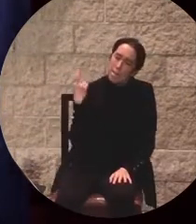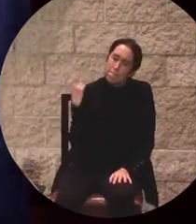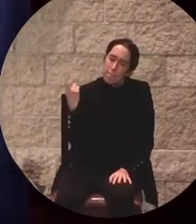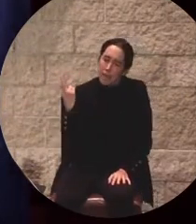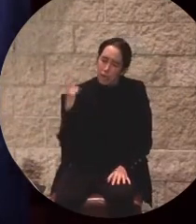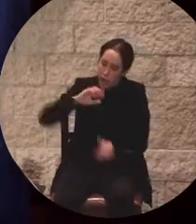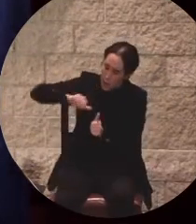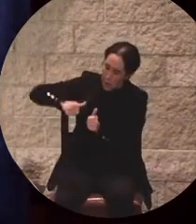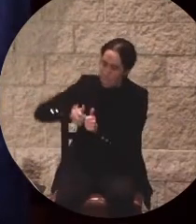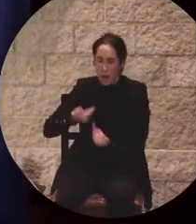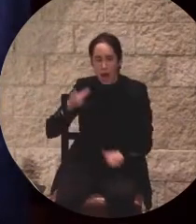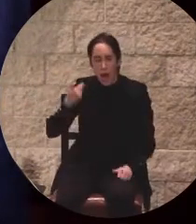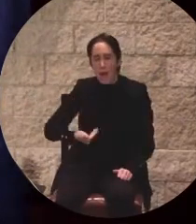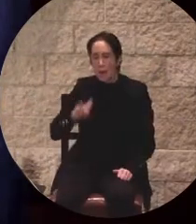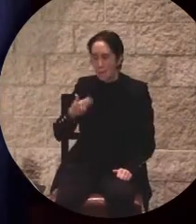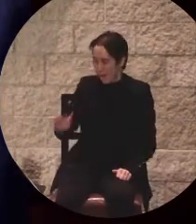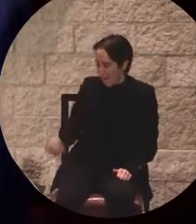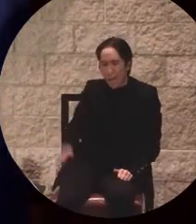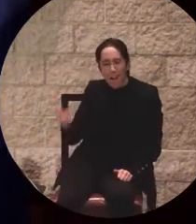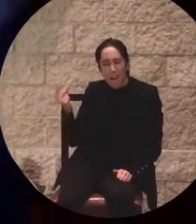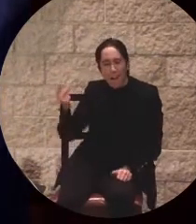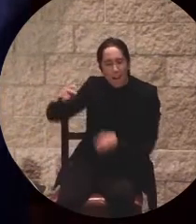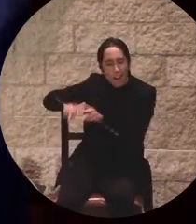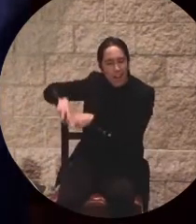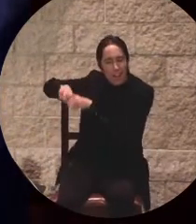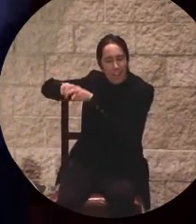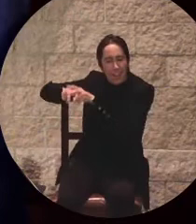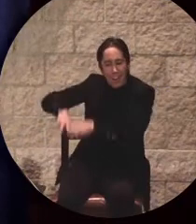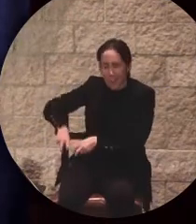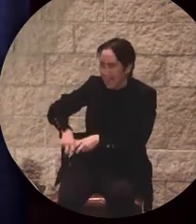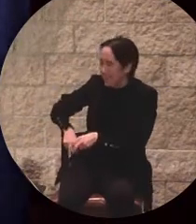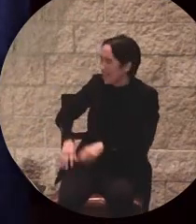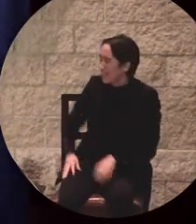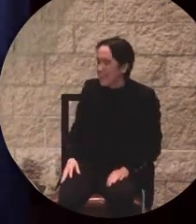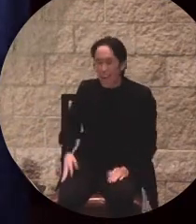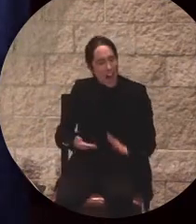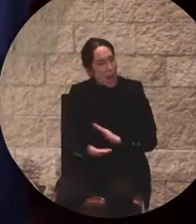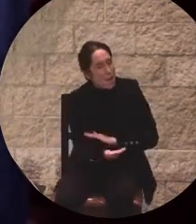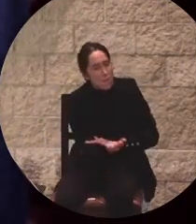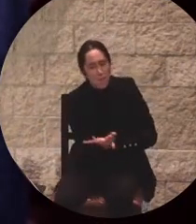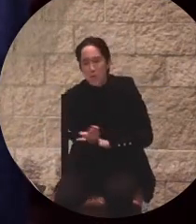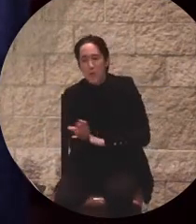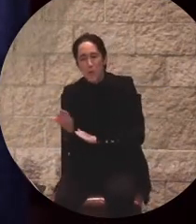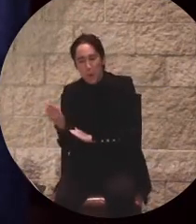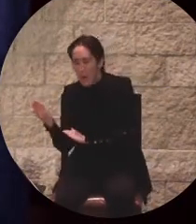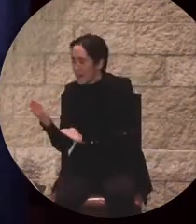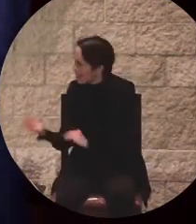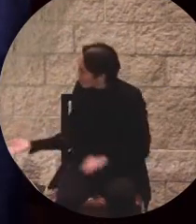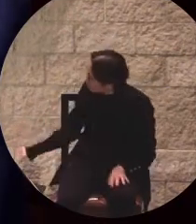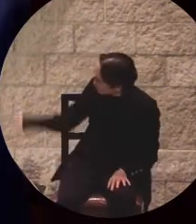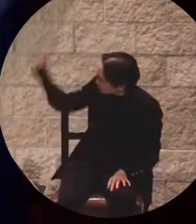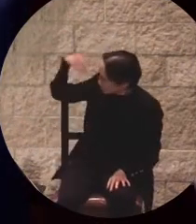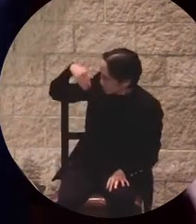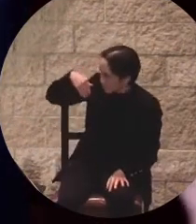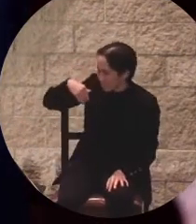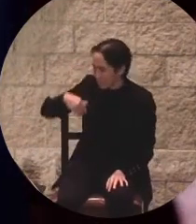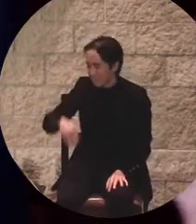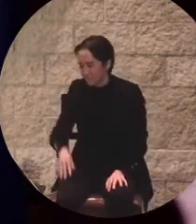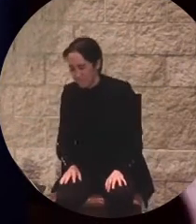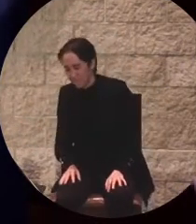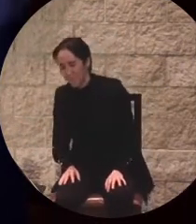My best friends behind me, every morning without